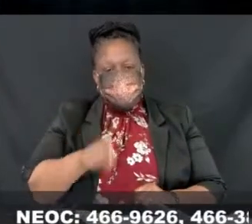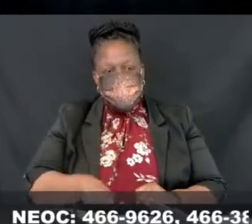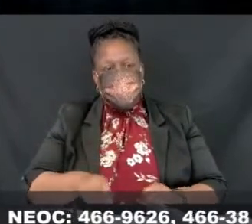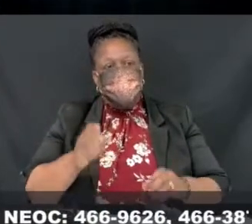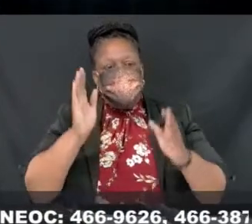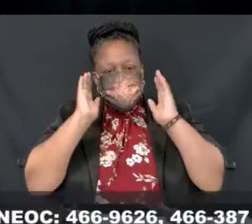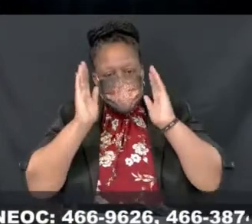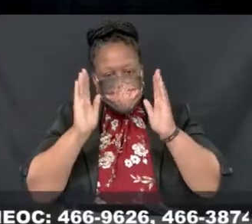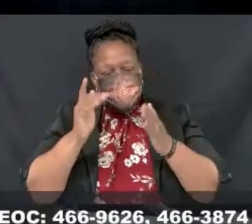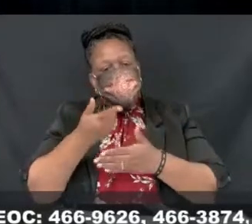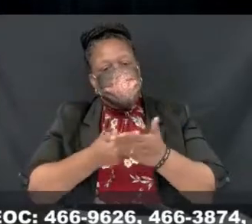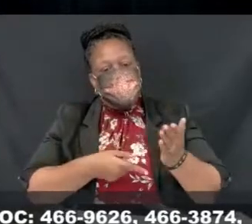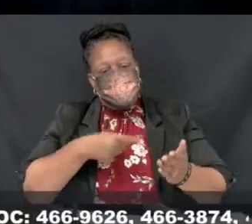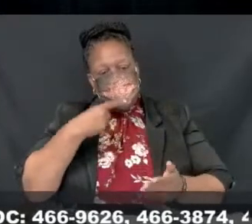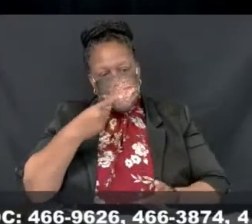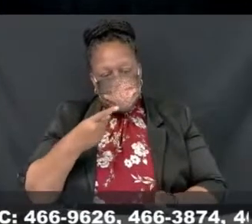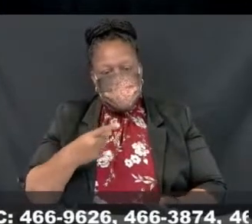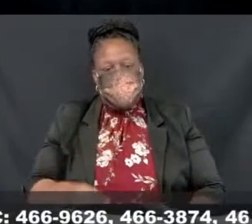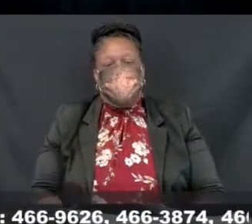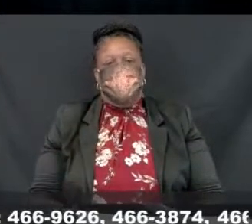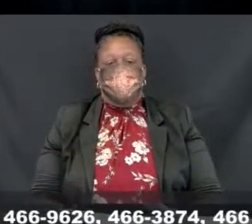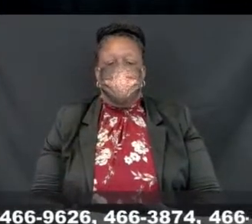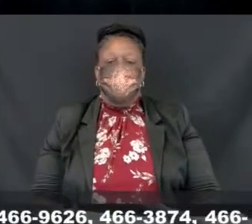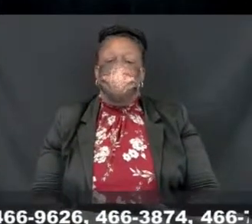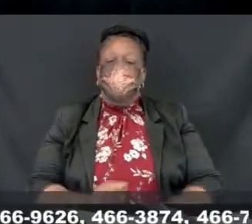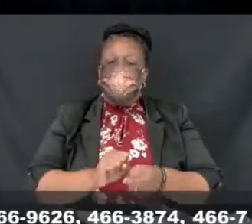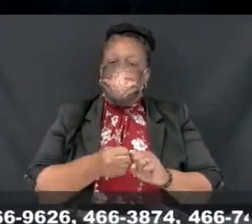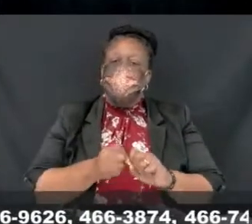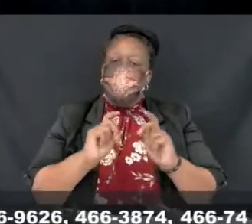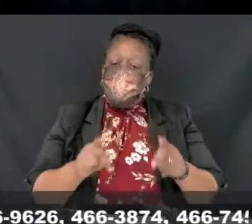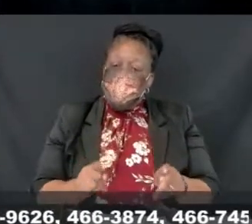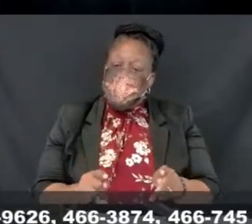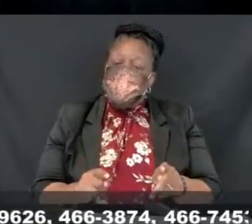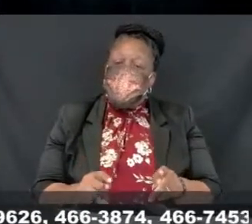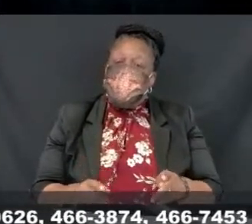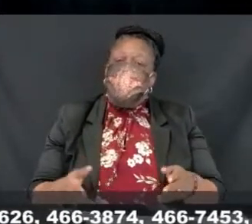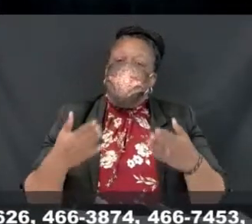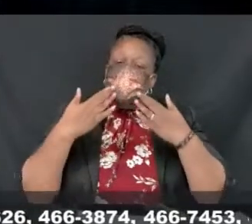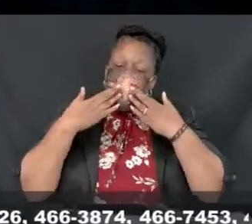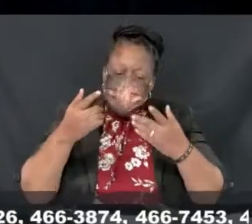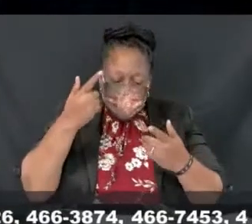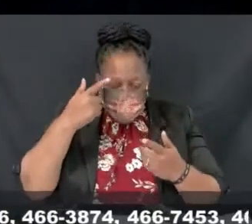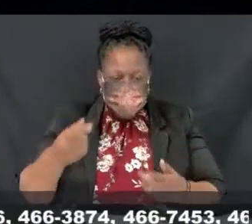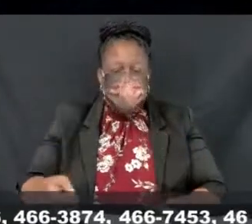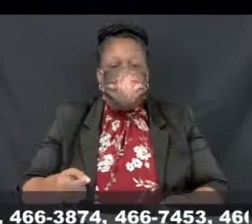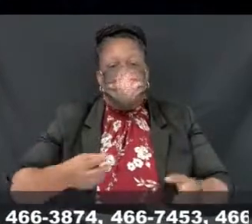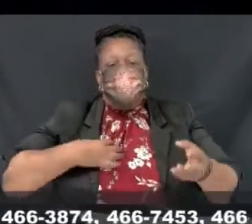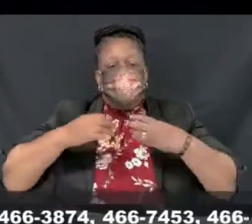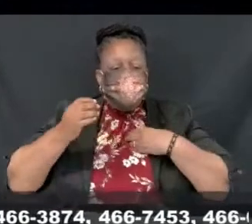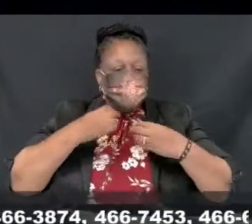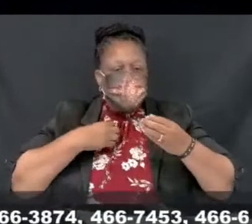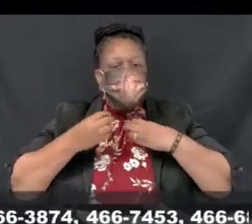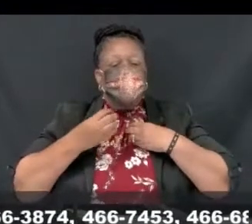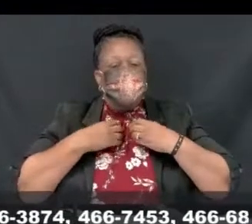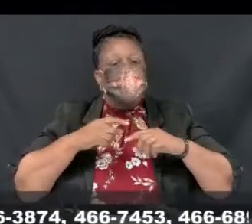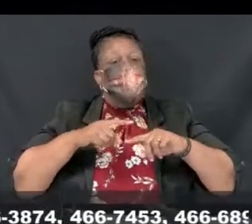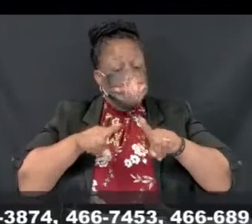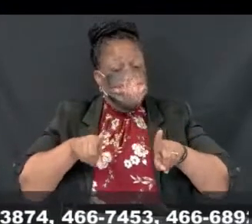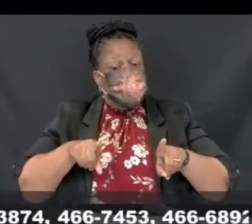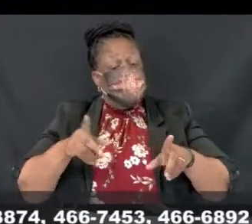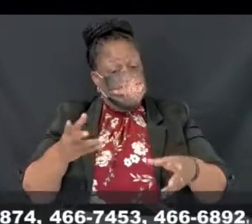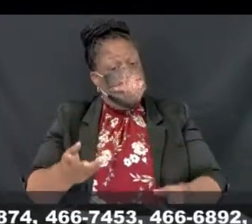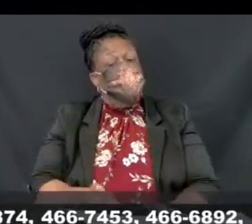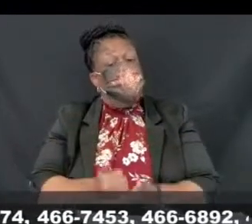sharpen and somewhat mold your way of engaging, because your critic also help us in the